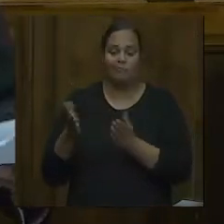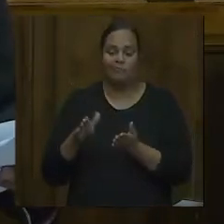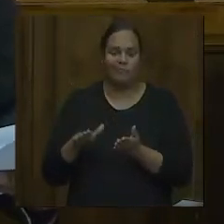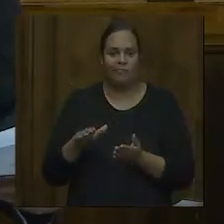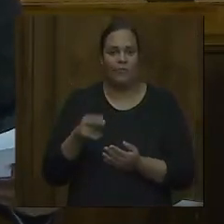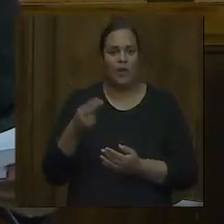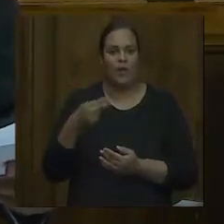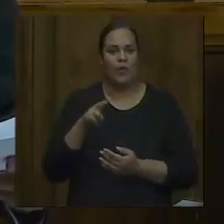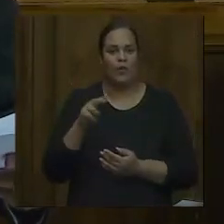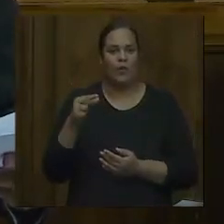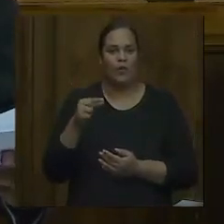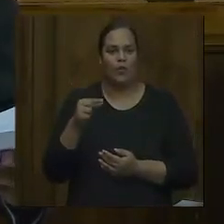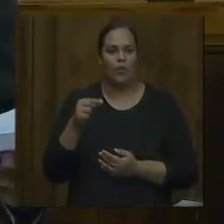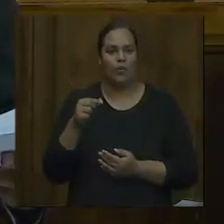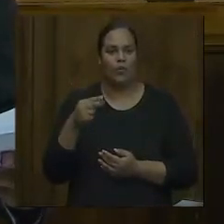lyrics together,